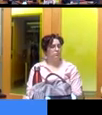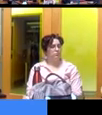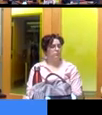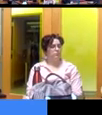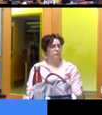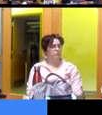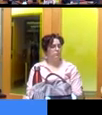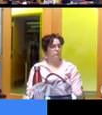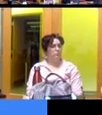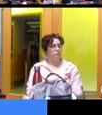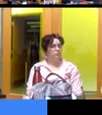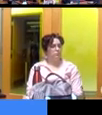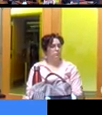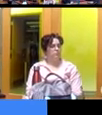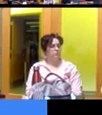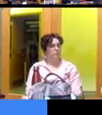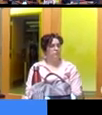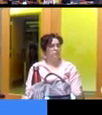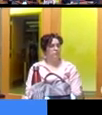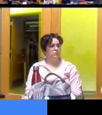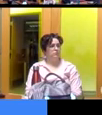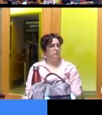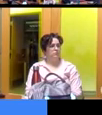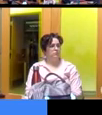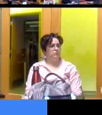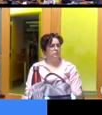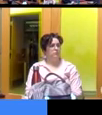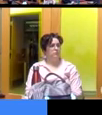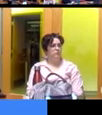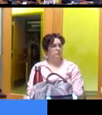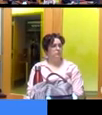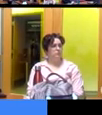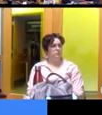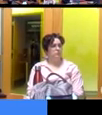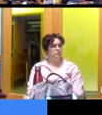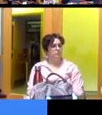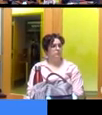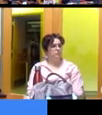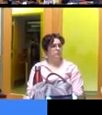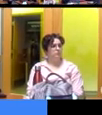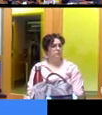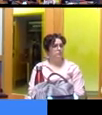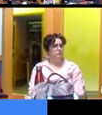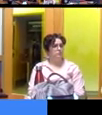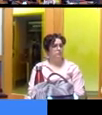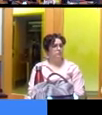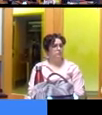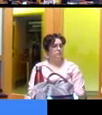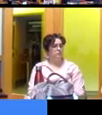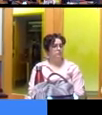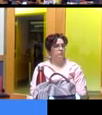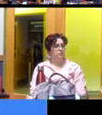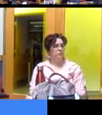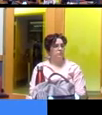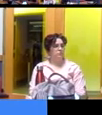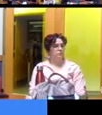somebody at least feel like their healthcare provider is paying attention to them and caring about the small ways that they're communicating what's happening for them.